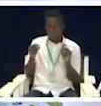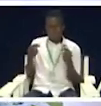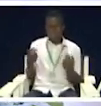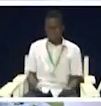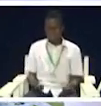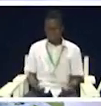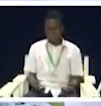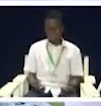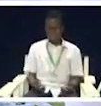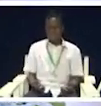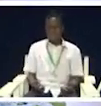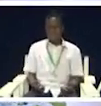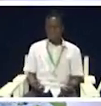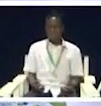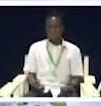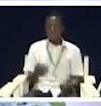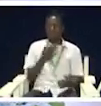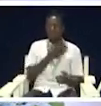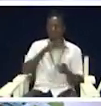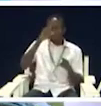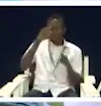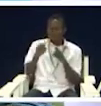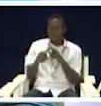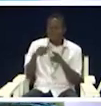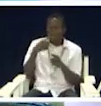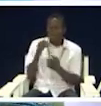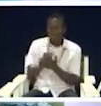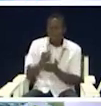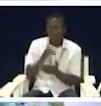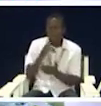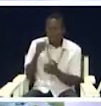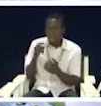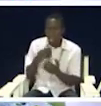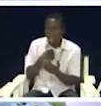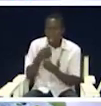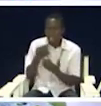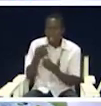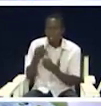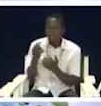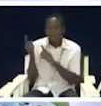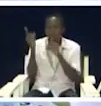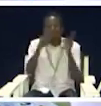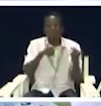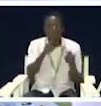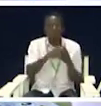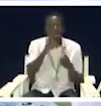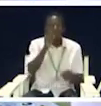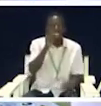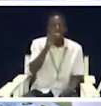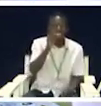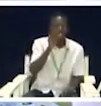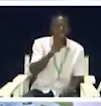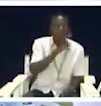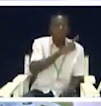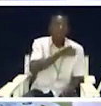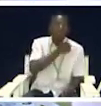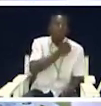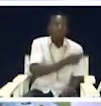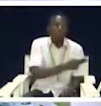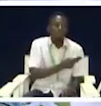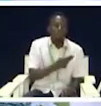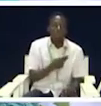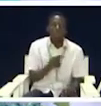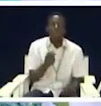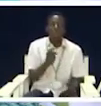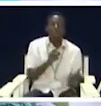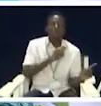in Abuja to the other. My brothers and my sisters, I went to at least 11 hospitals. I even went to a Turkish hospital. It was then they